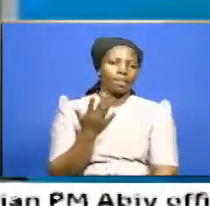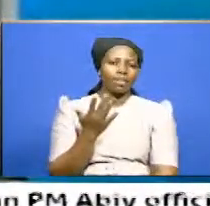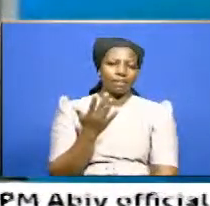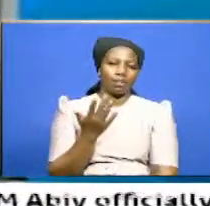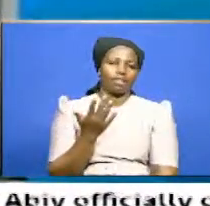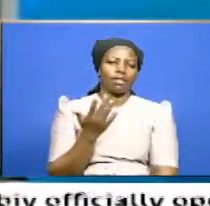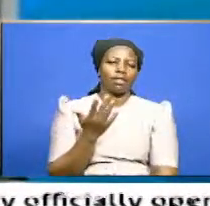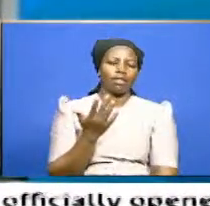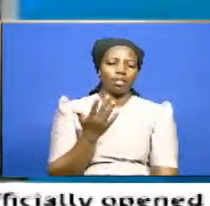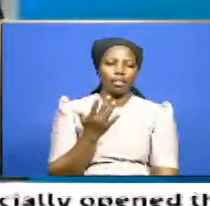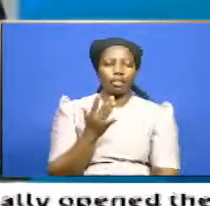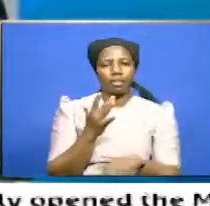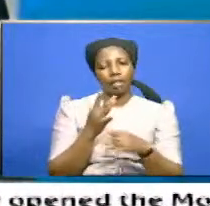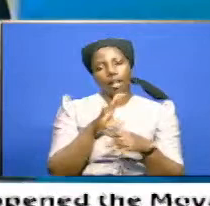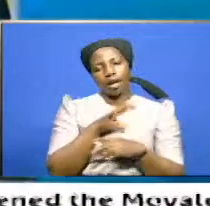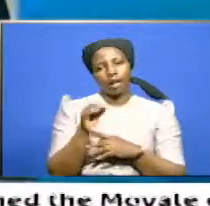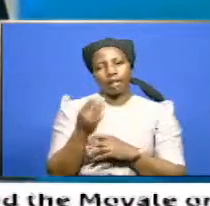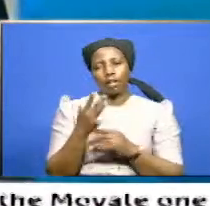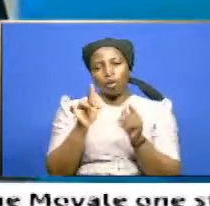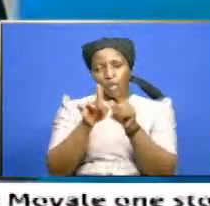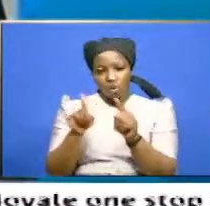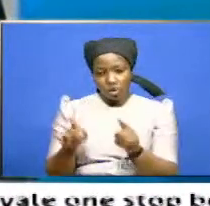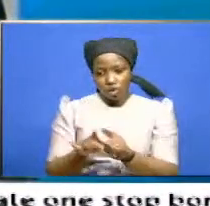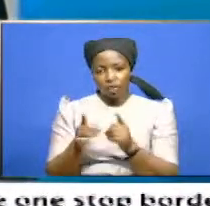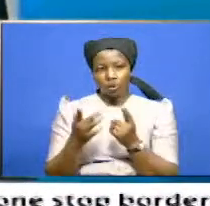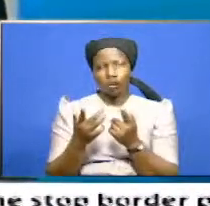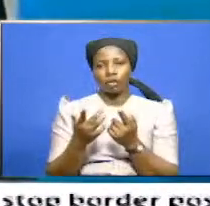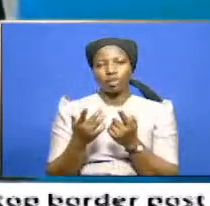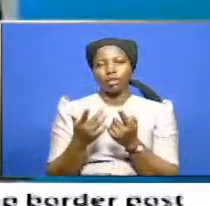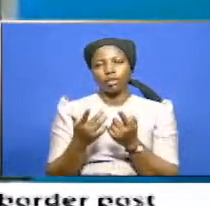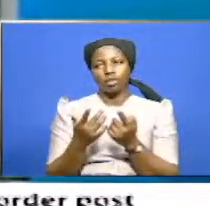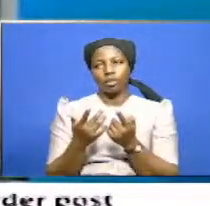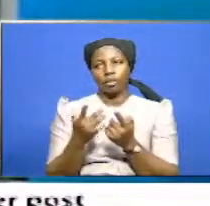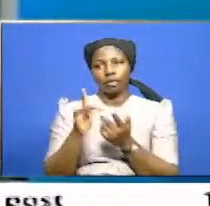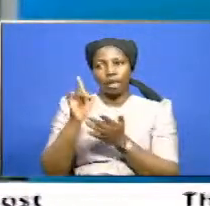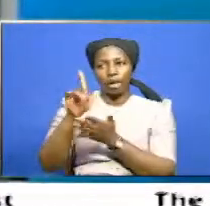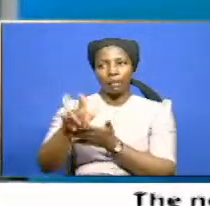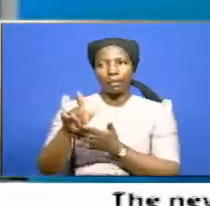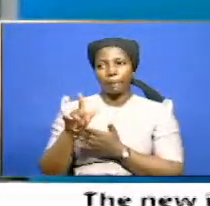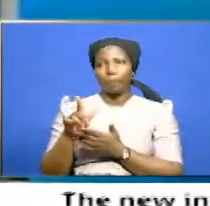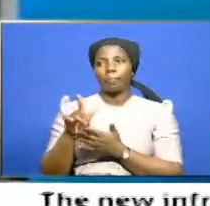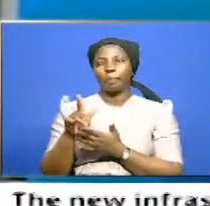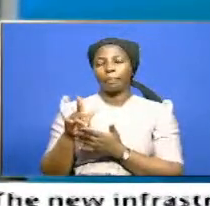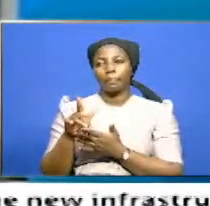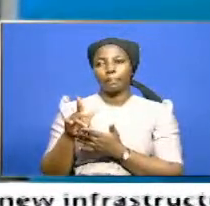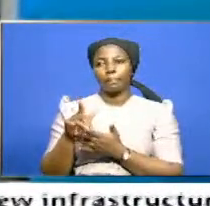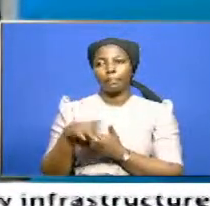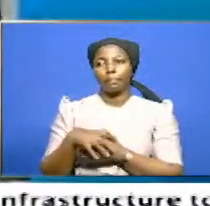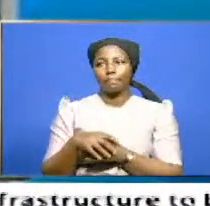and also the debt to...